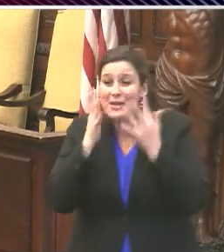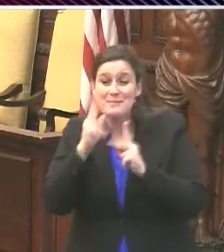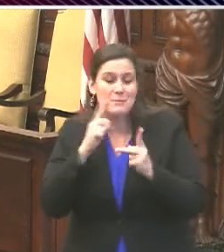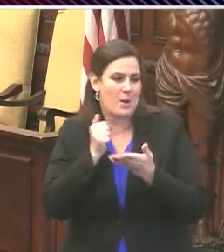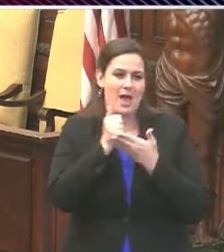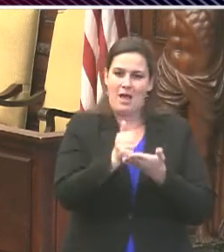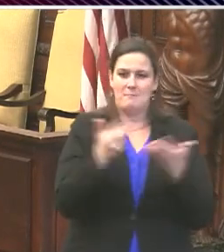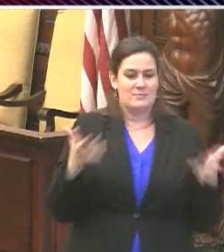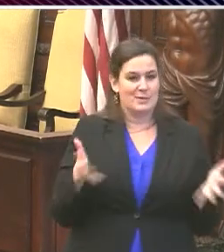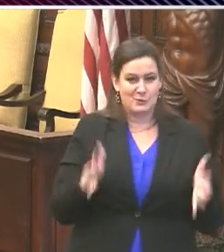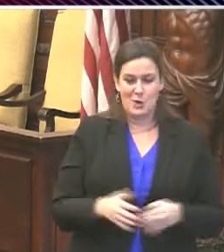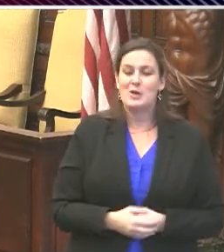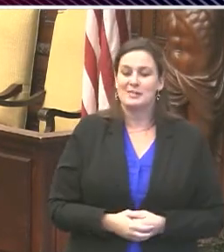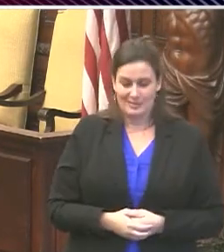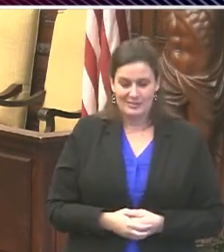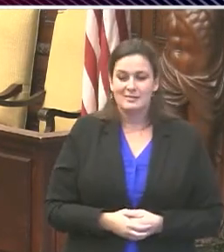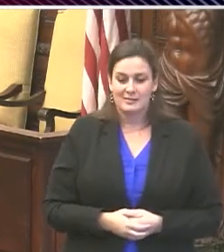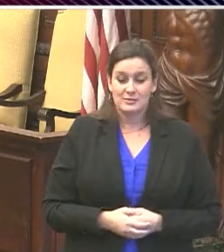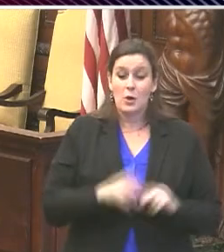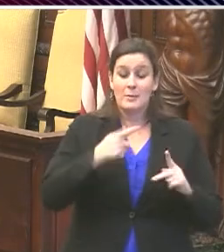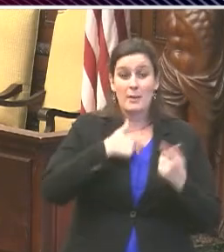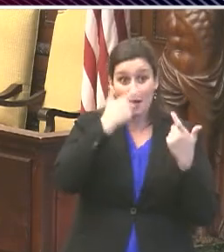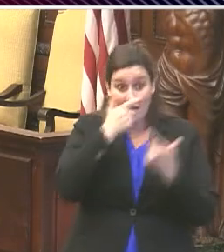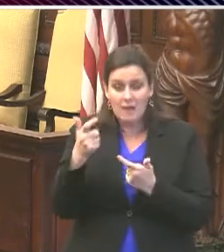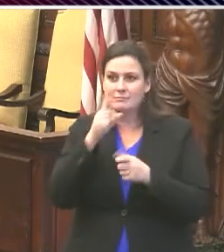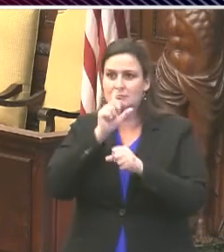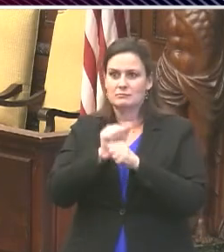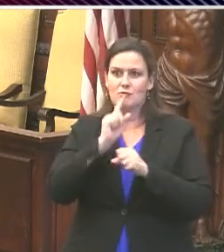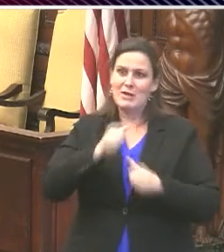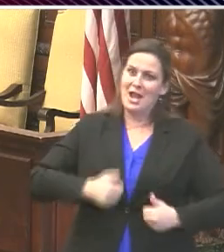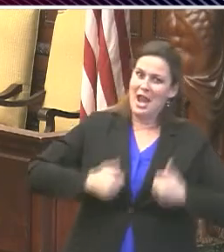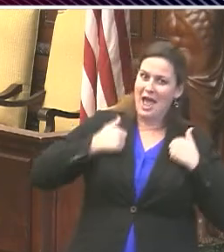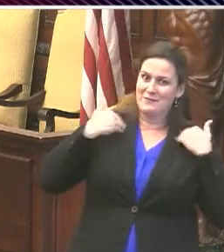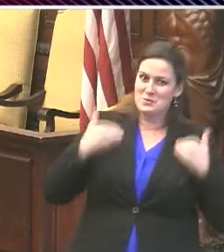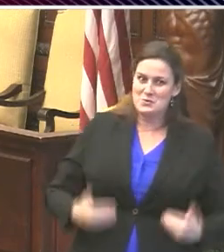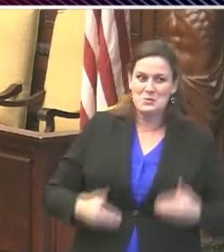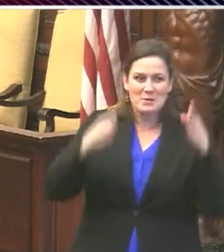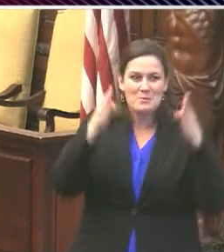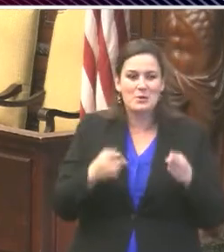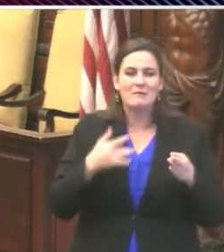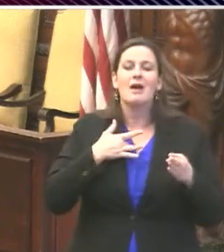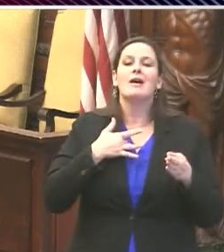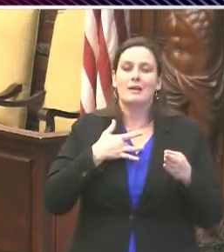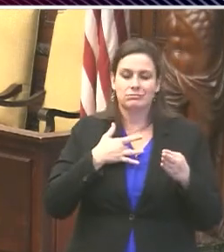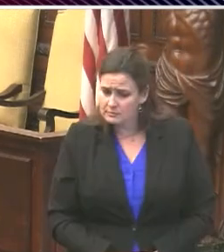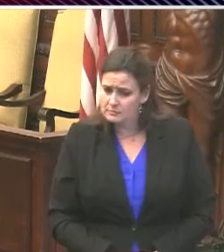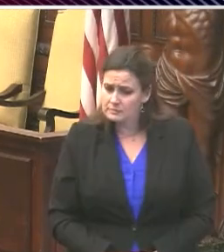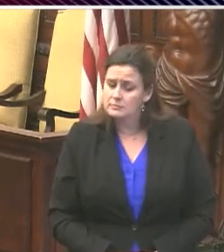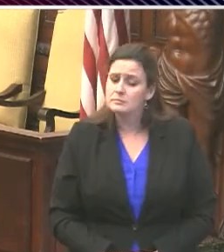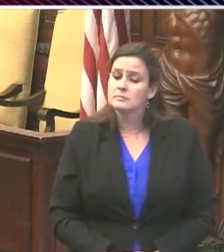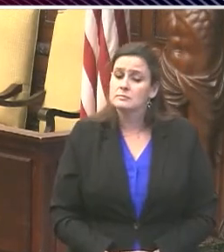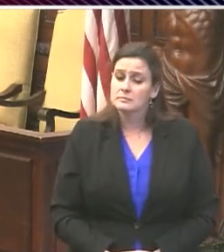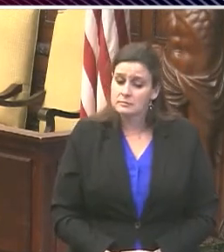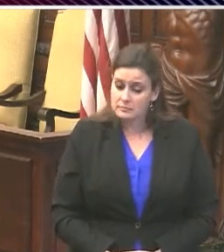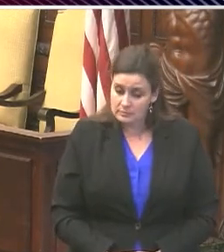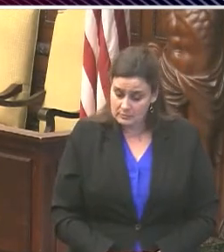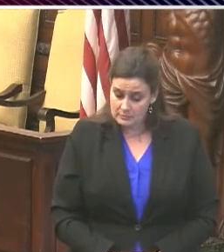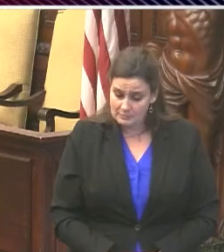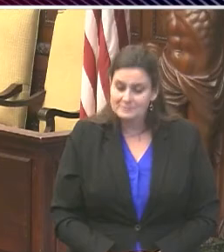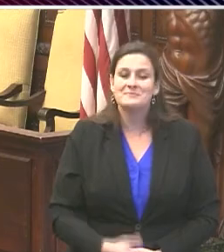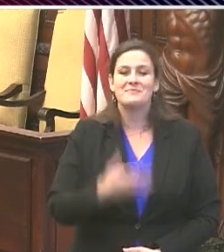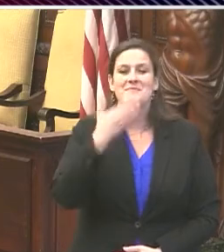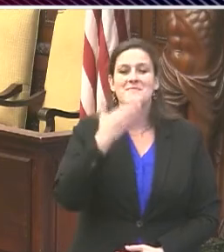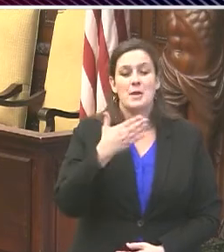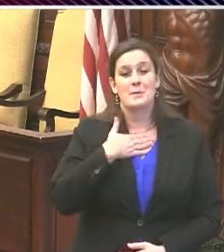help, and we hope if people see the humans behind this, that they're more likely to participate. Thank you. Thank you.